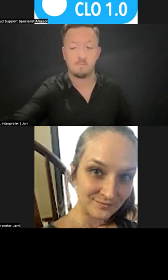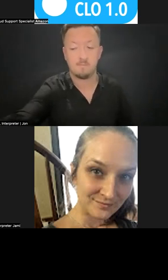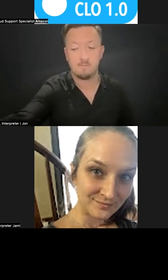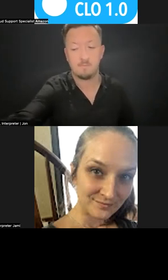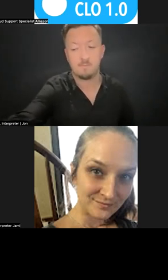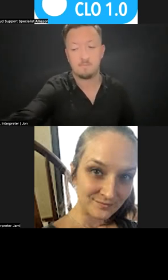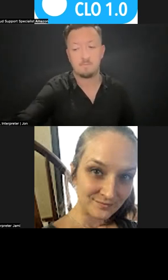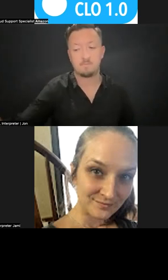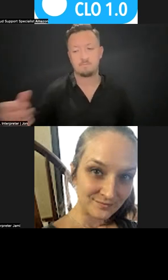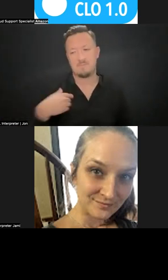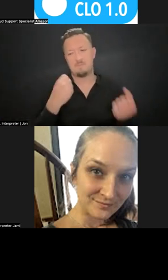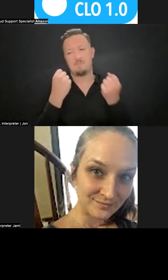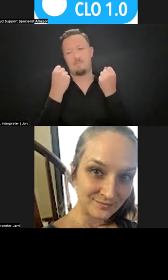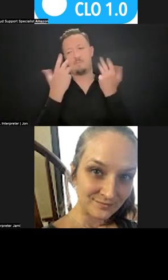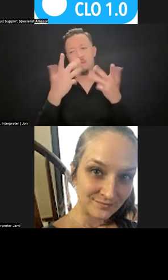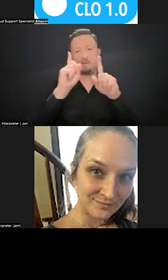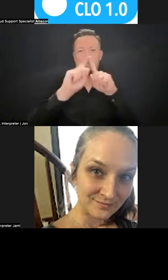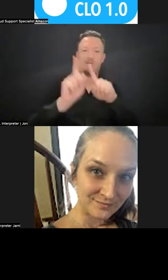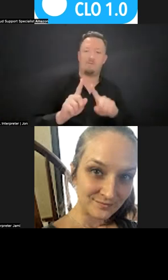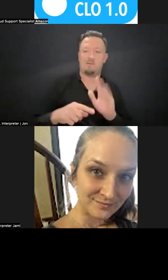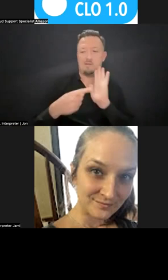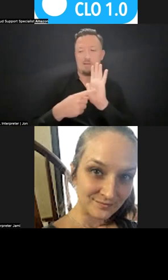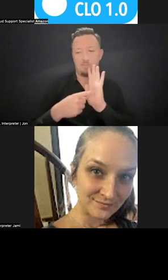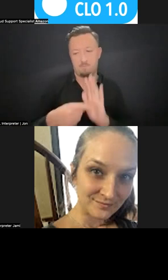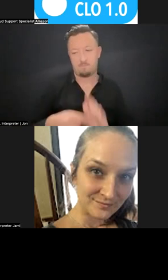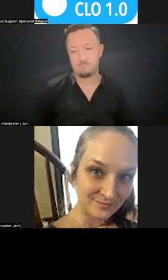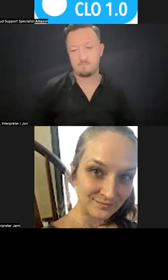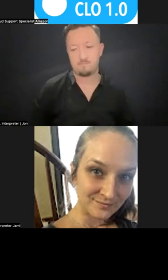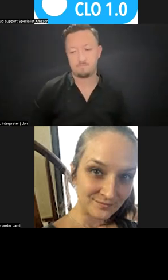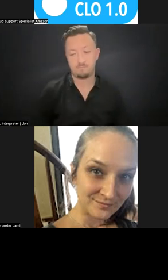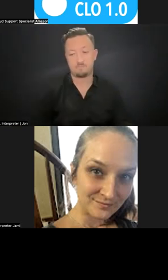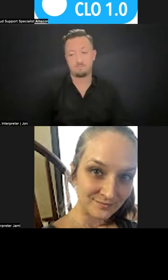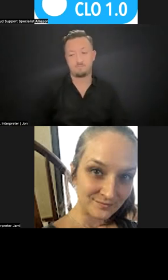Yeah, lots of good examples being shared. So let's go next.